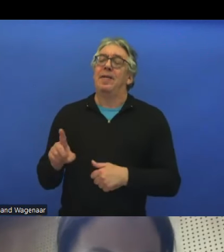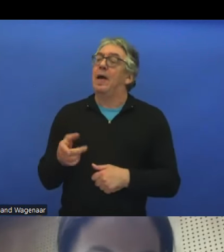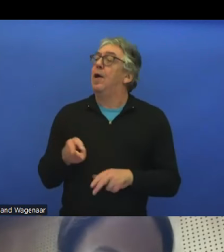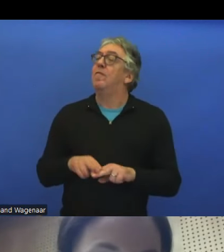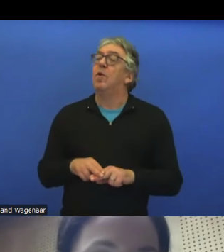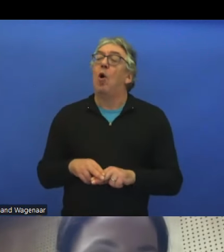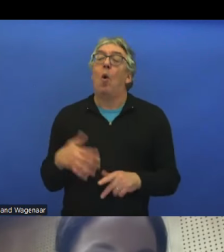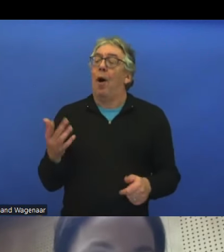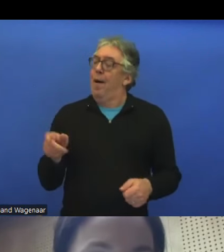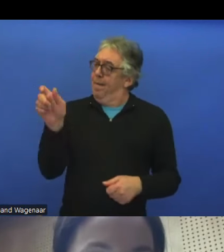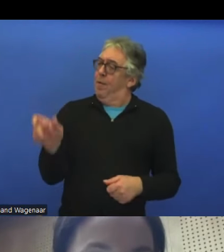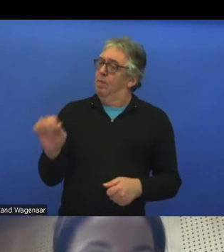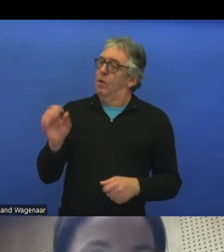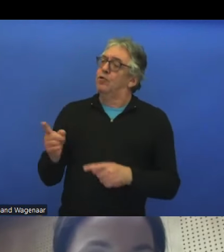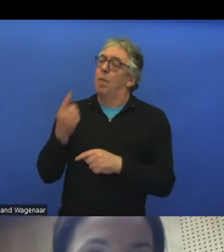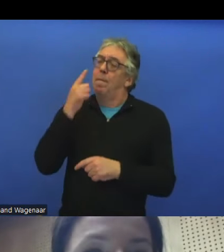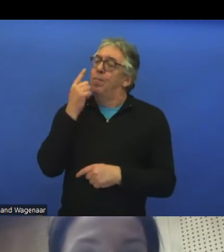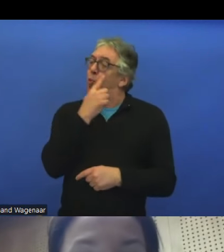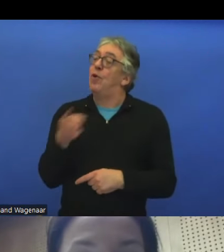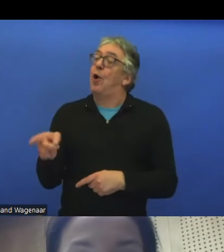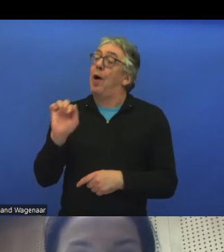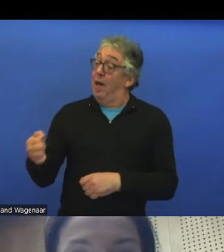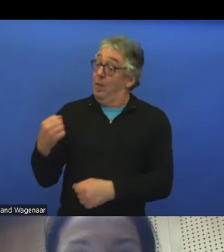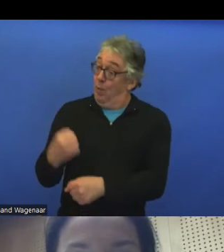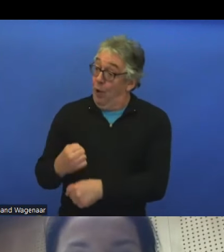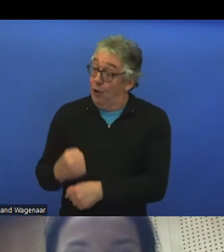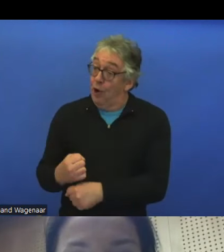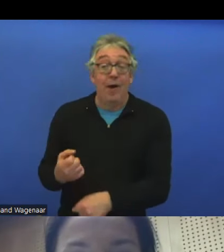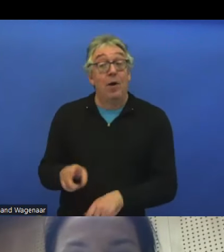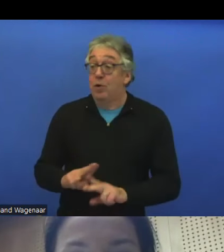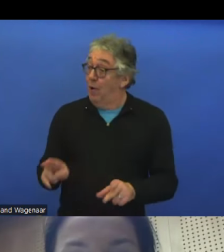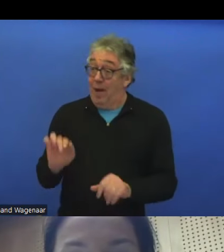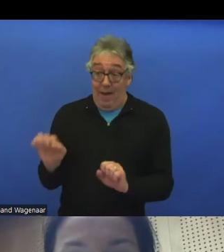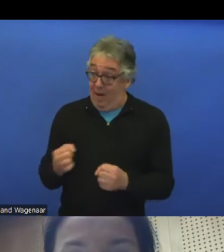Those kind of requirements can present obstacles which may prevent